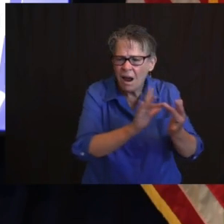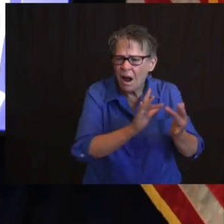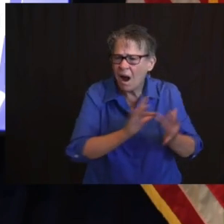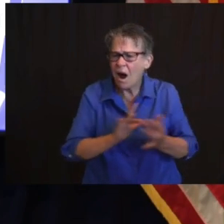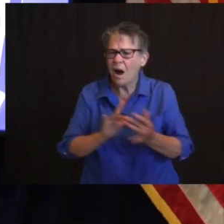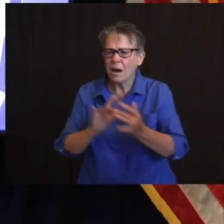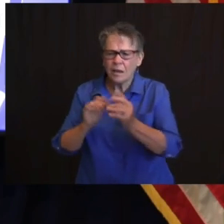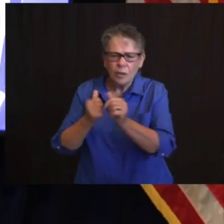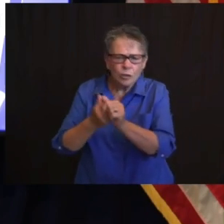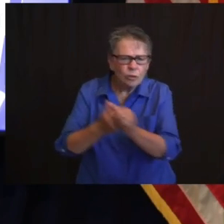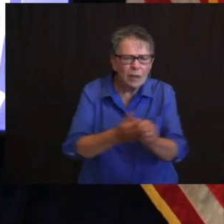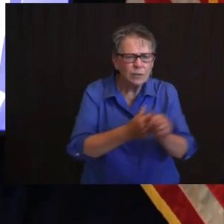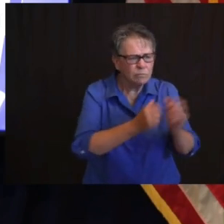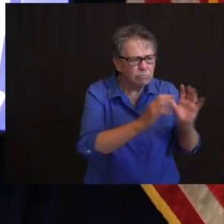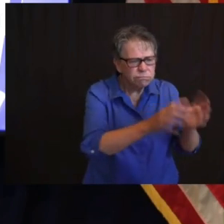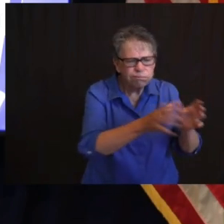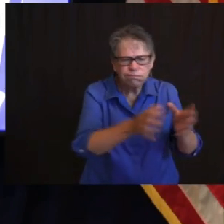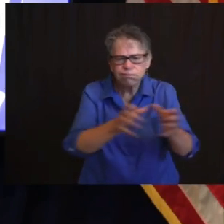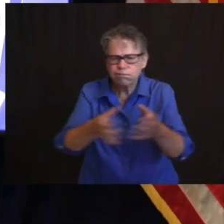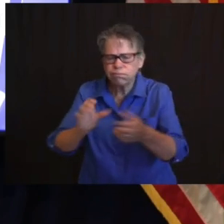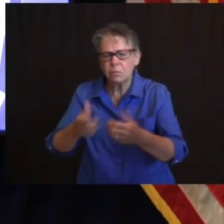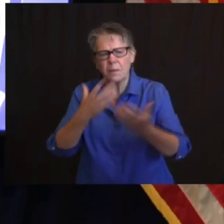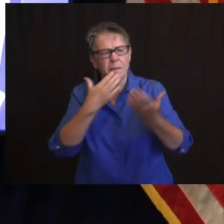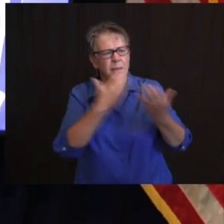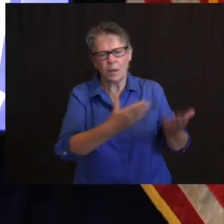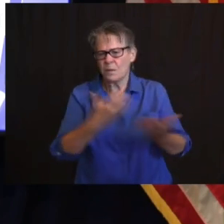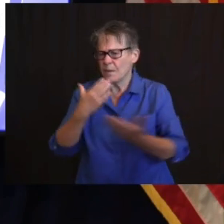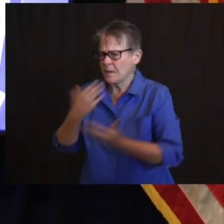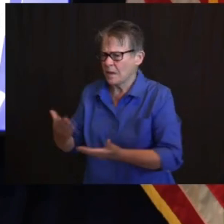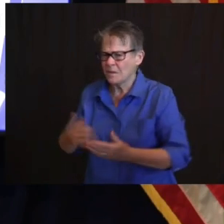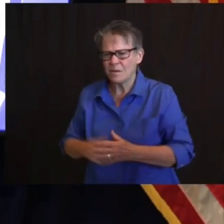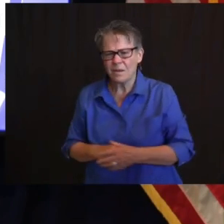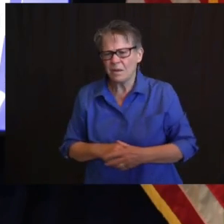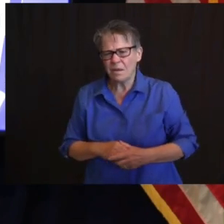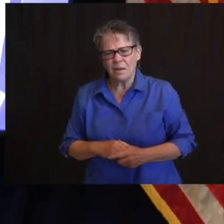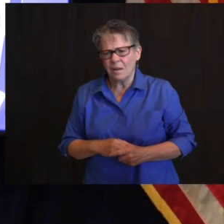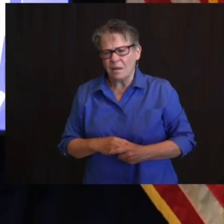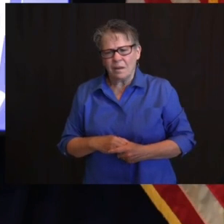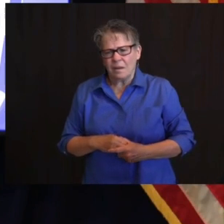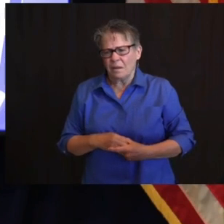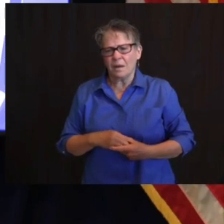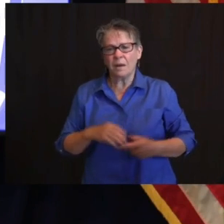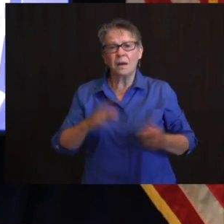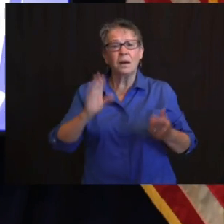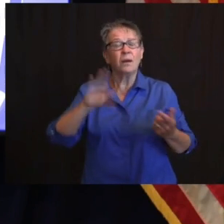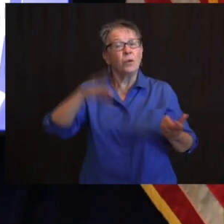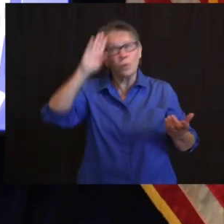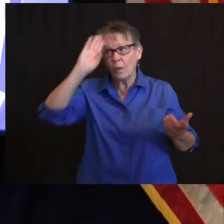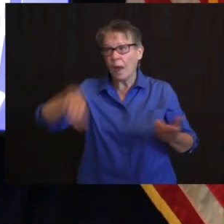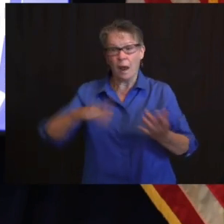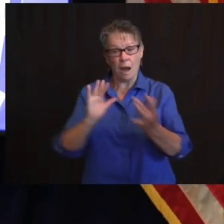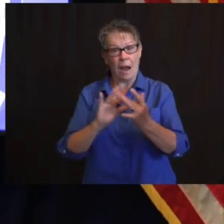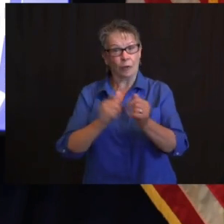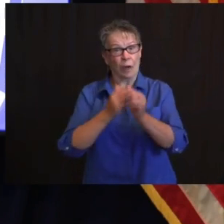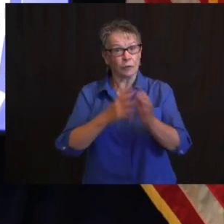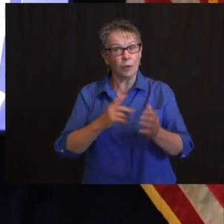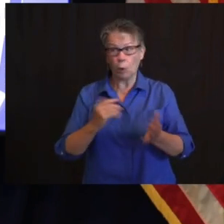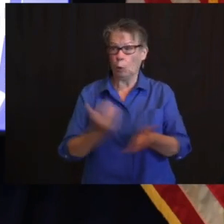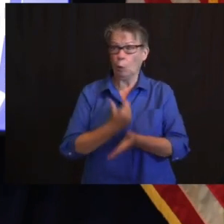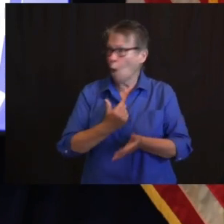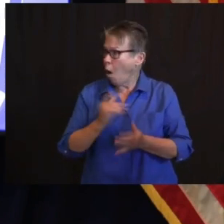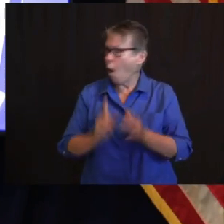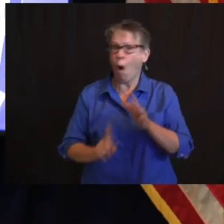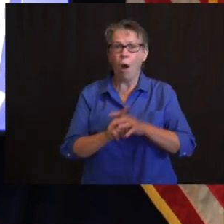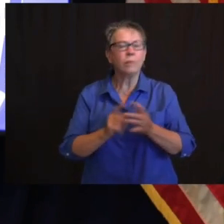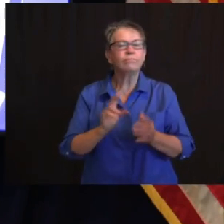you. Contact tracing is not new. It's a long-standing, proven public health practice. It's been a vital tool used